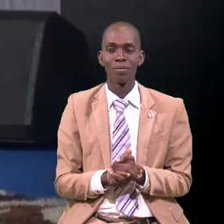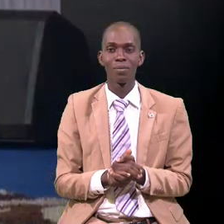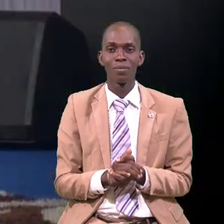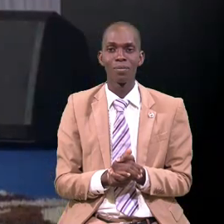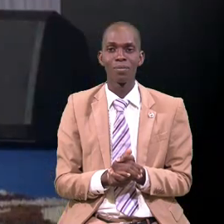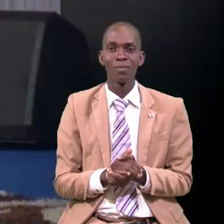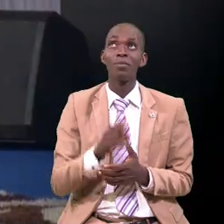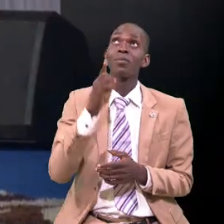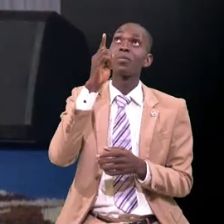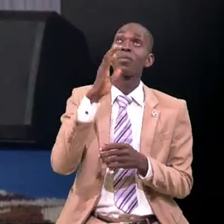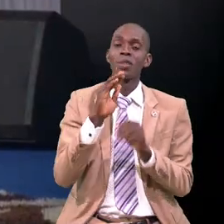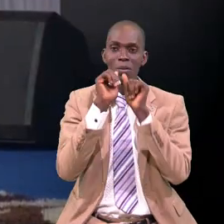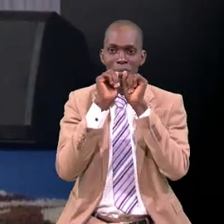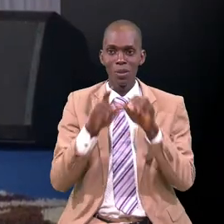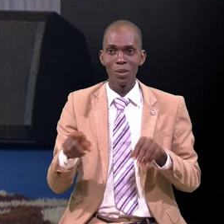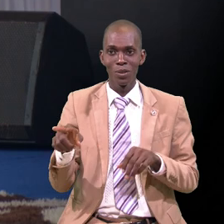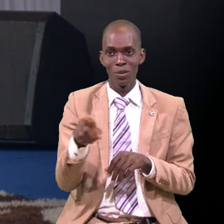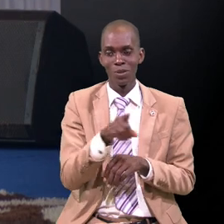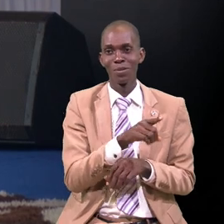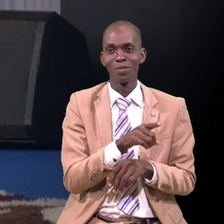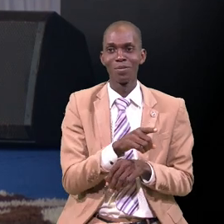God bless you. I say, we will save a plate.